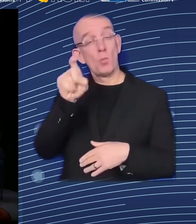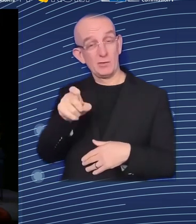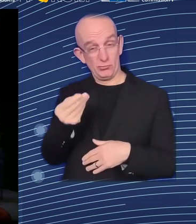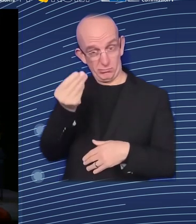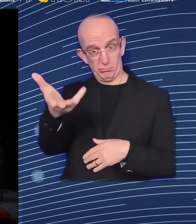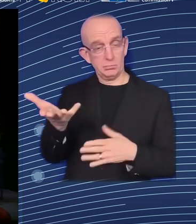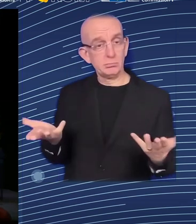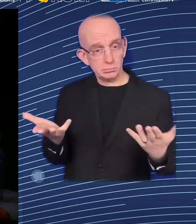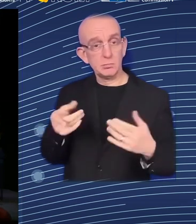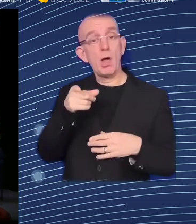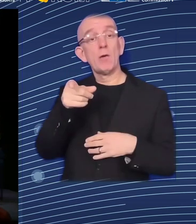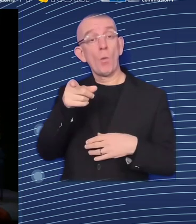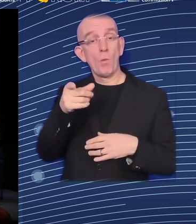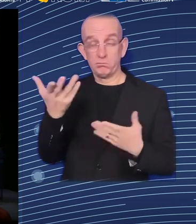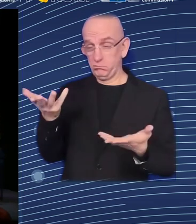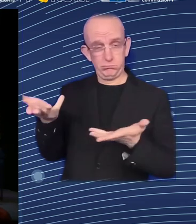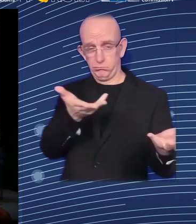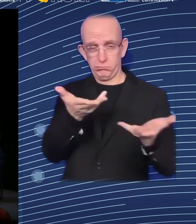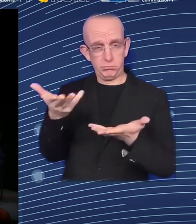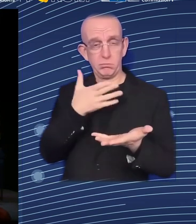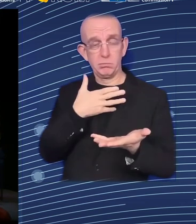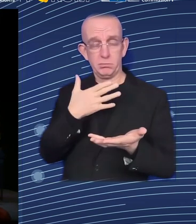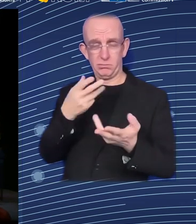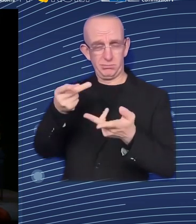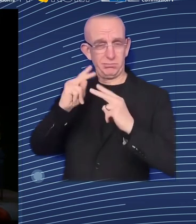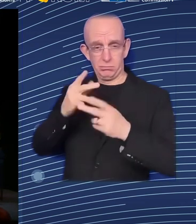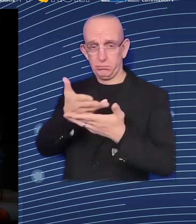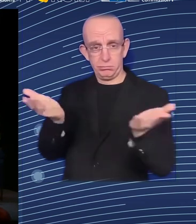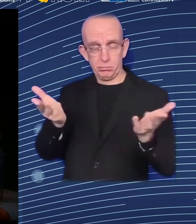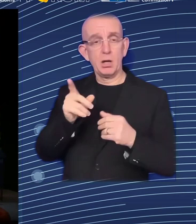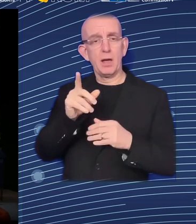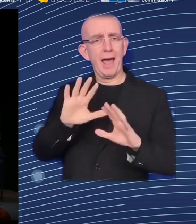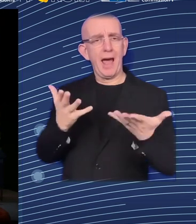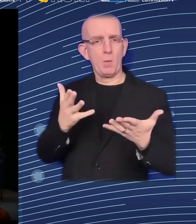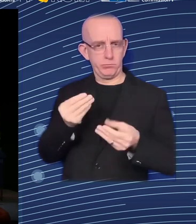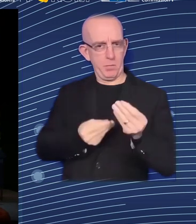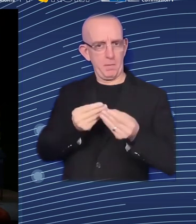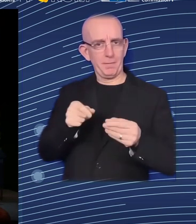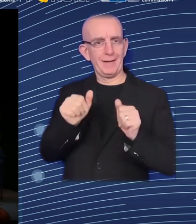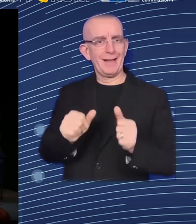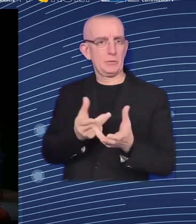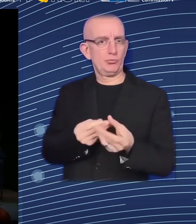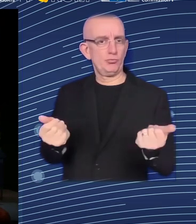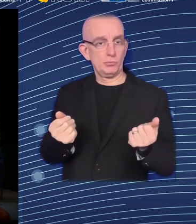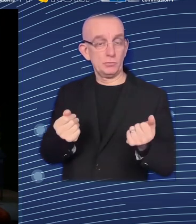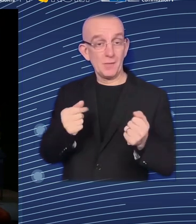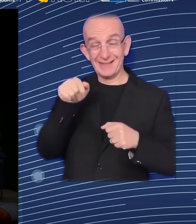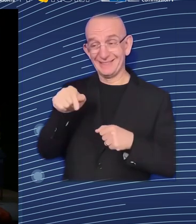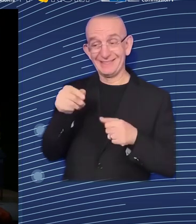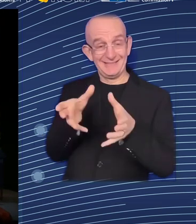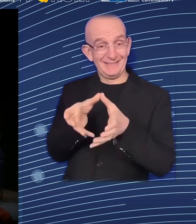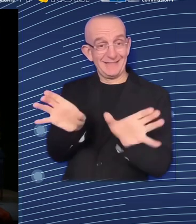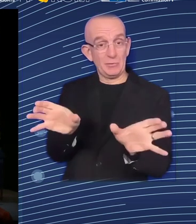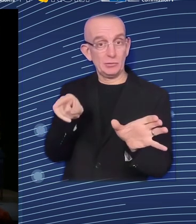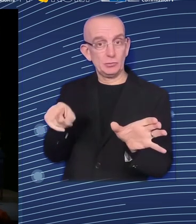clearly this segregation won't end. And as I say, I've seen it